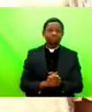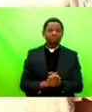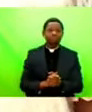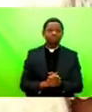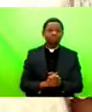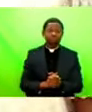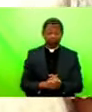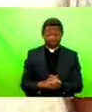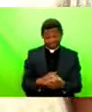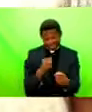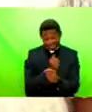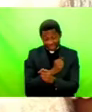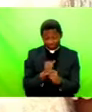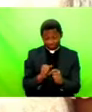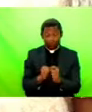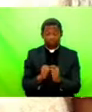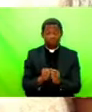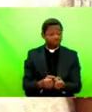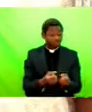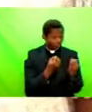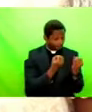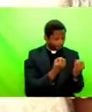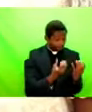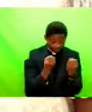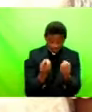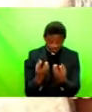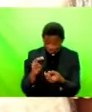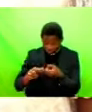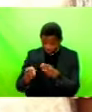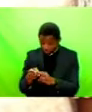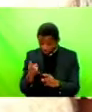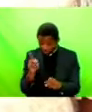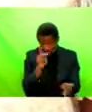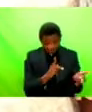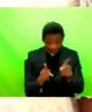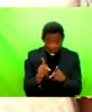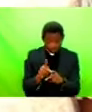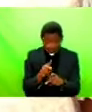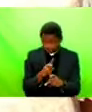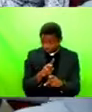for the many numbers of persons, including you,